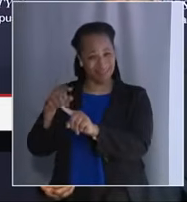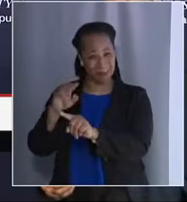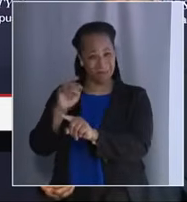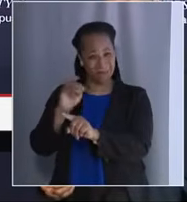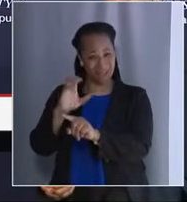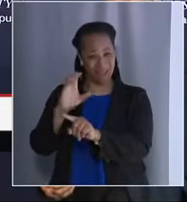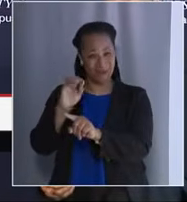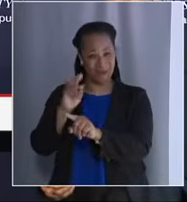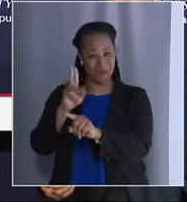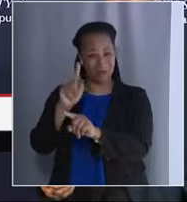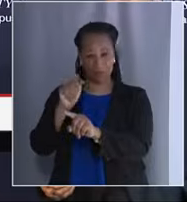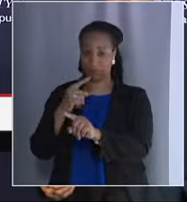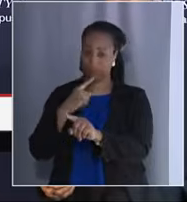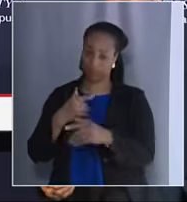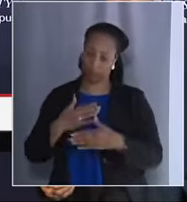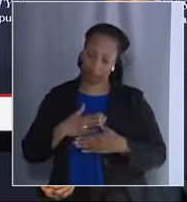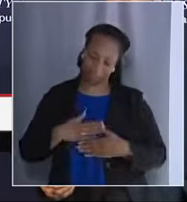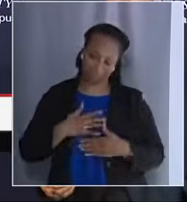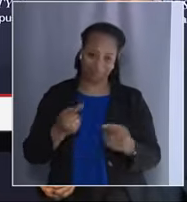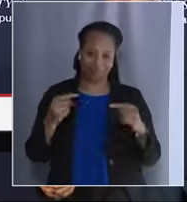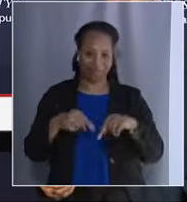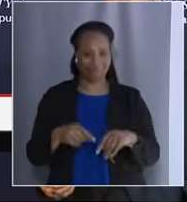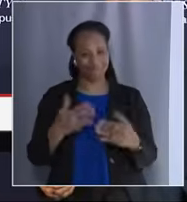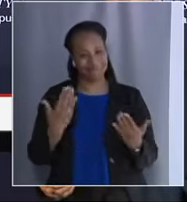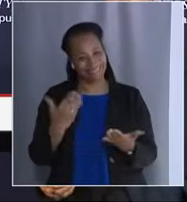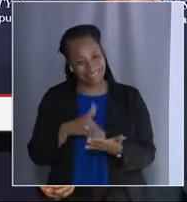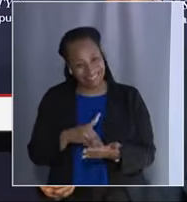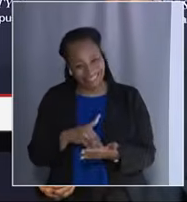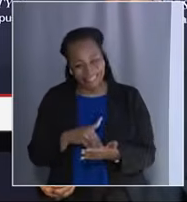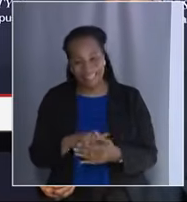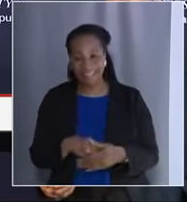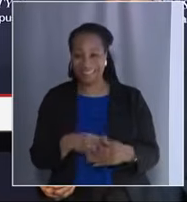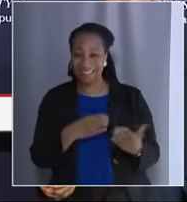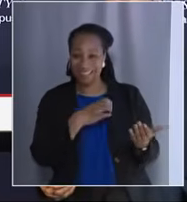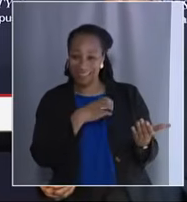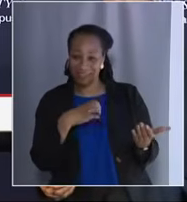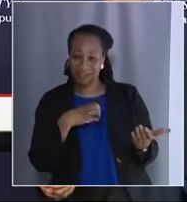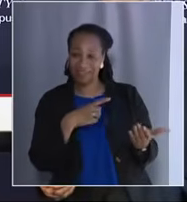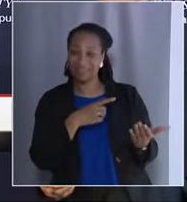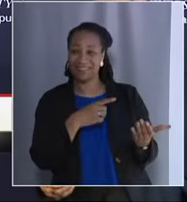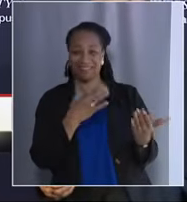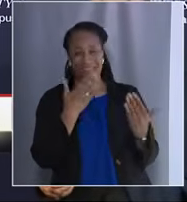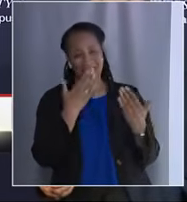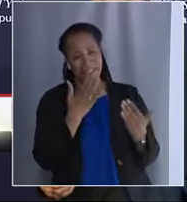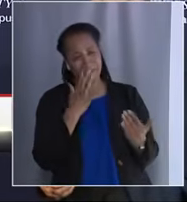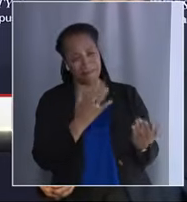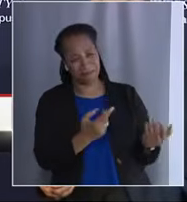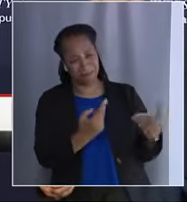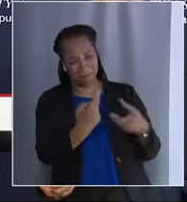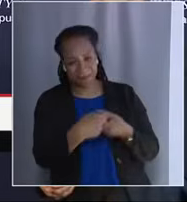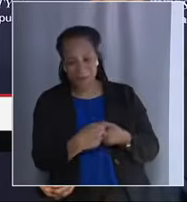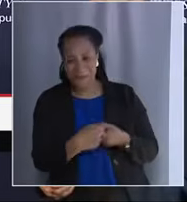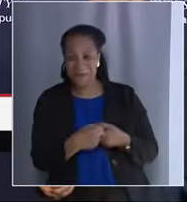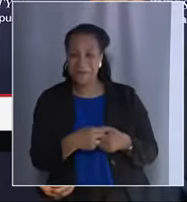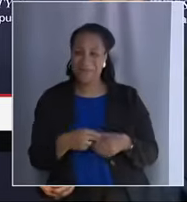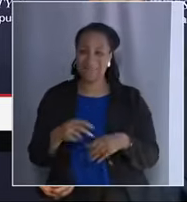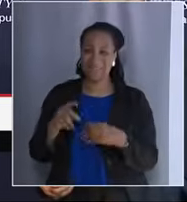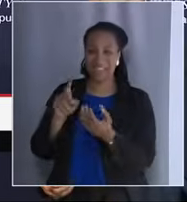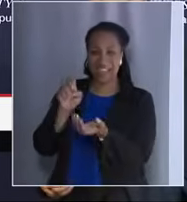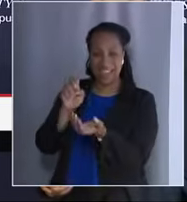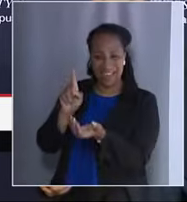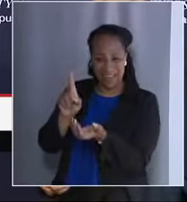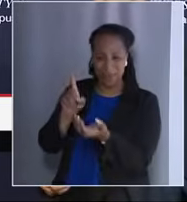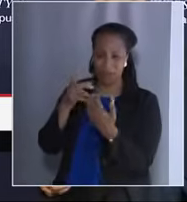Councilman Allen and other members of the council. And Ed, thank you for representing the board of